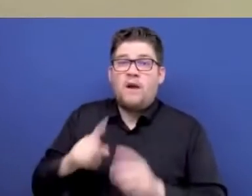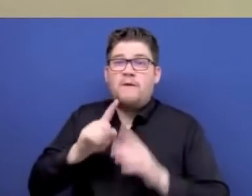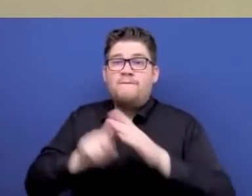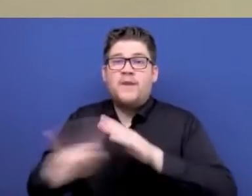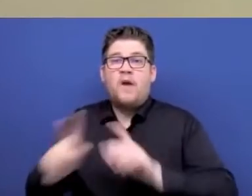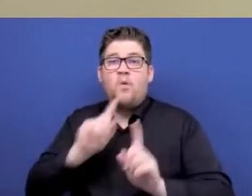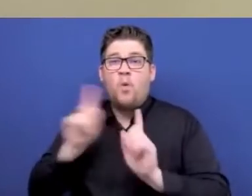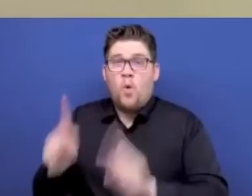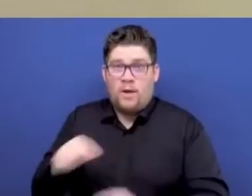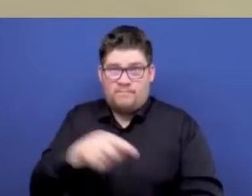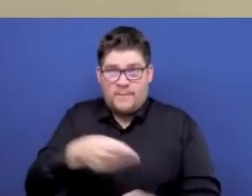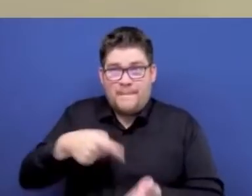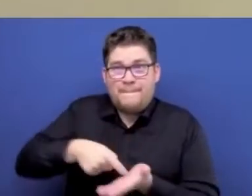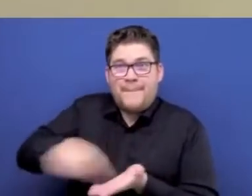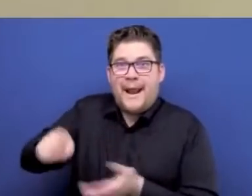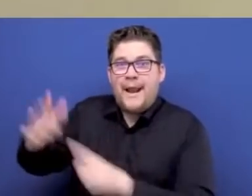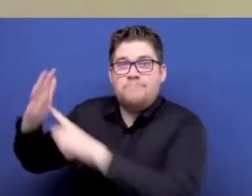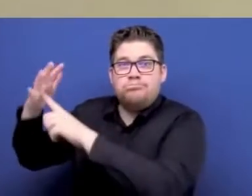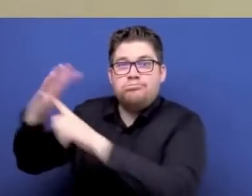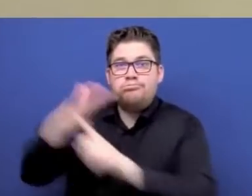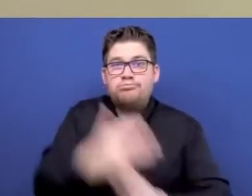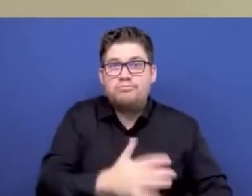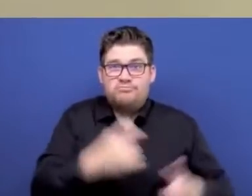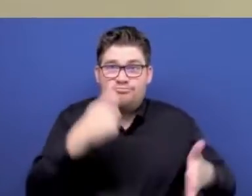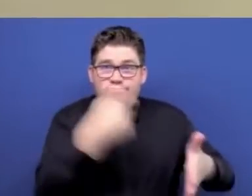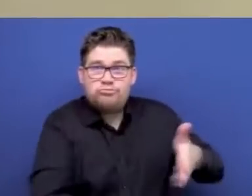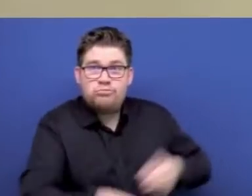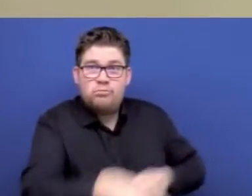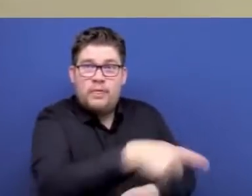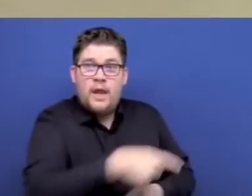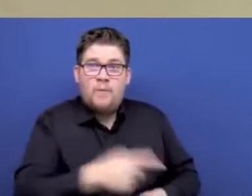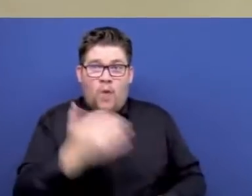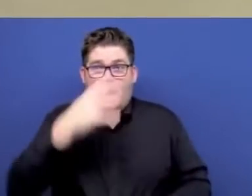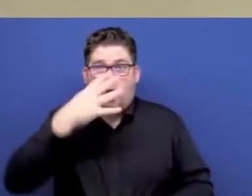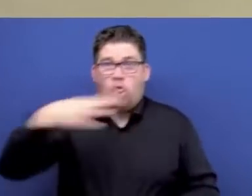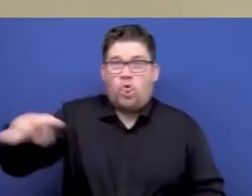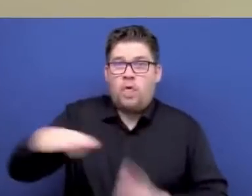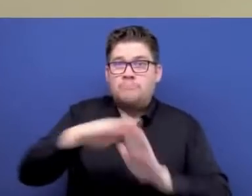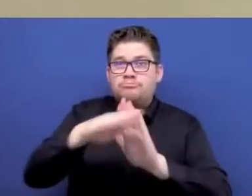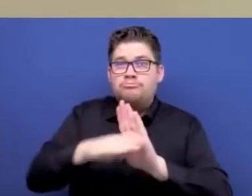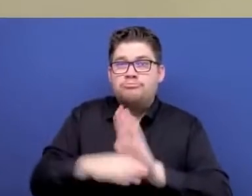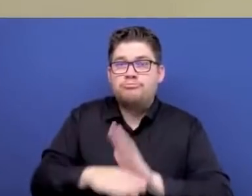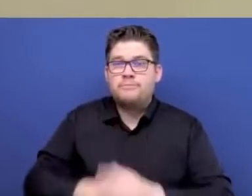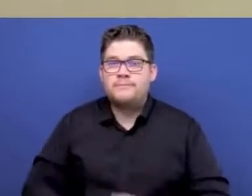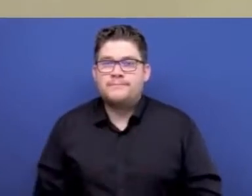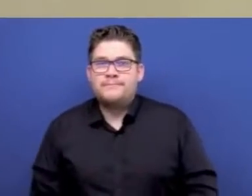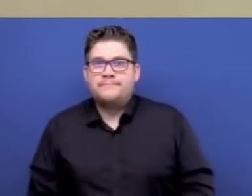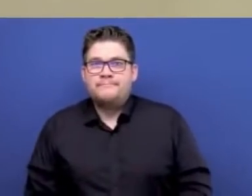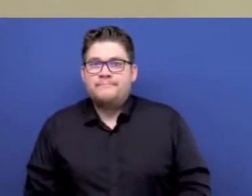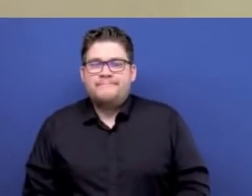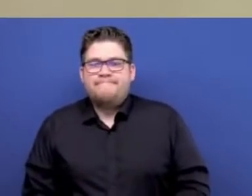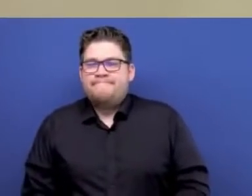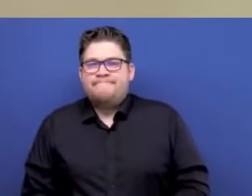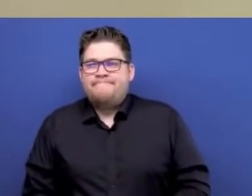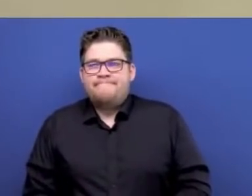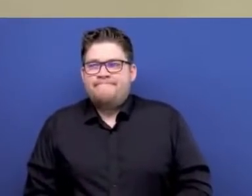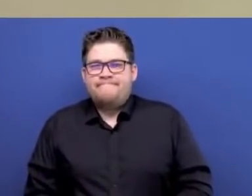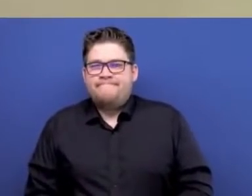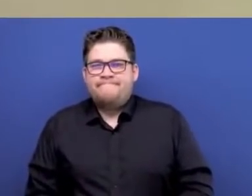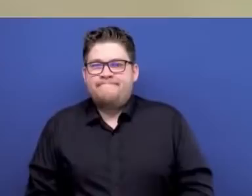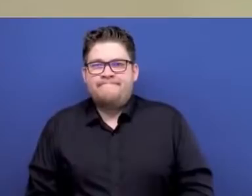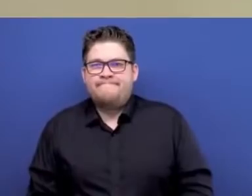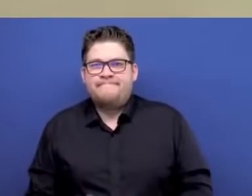Yeah, I don't want to speculate on those examples or situations. I think it's important that each situation is looked at